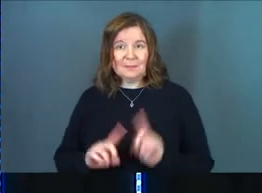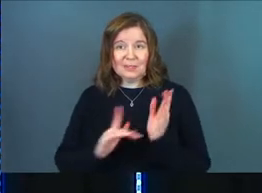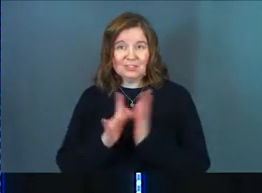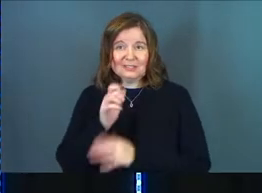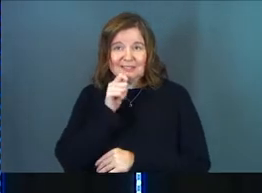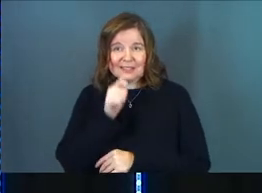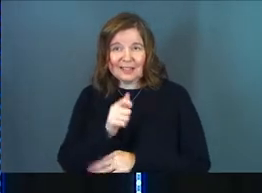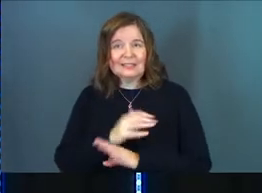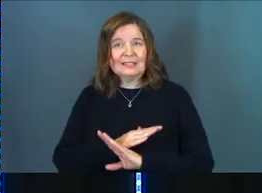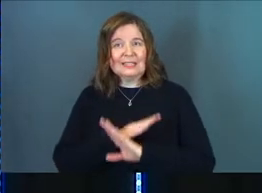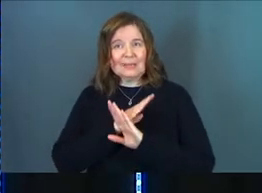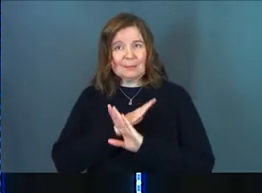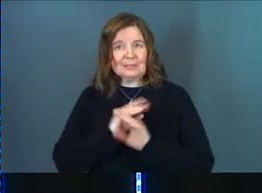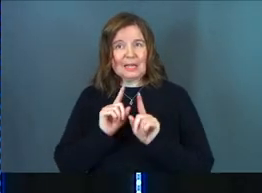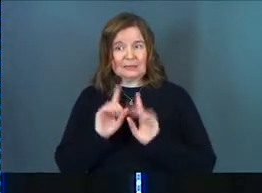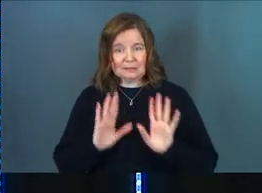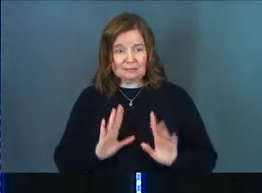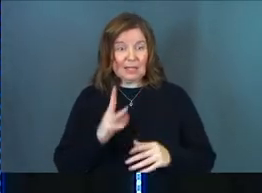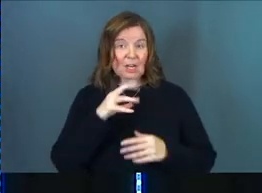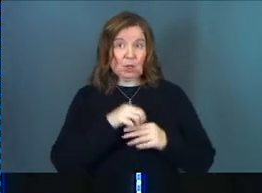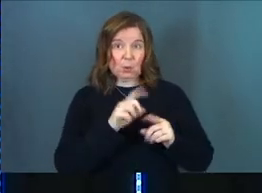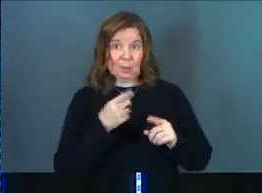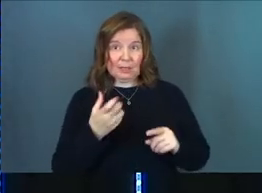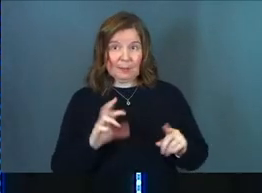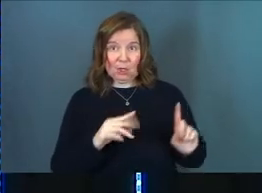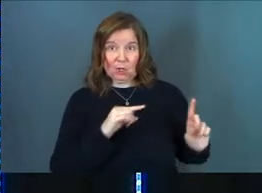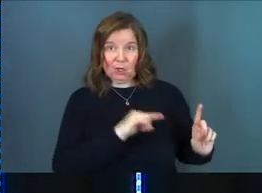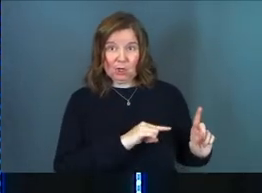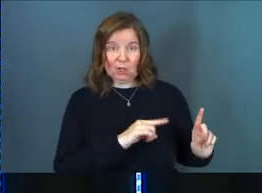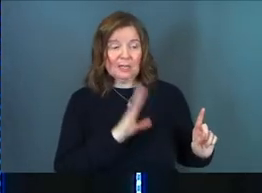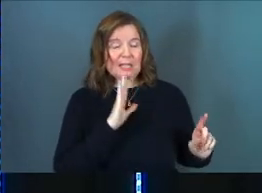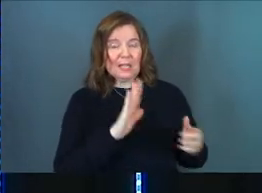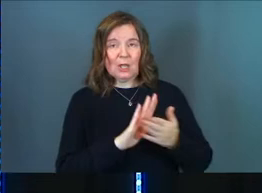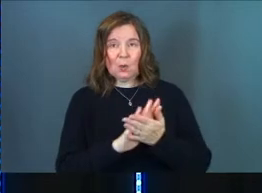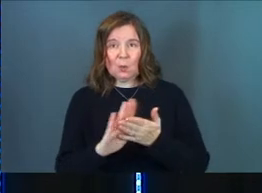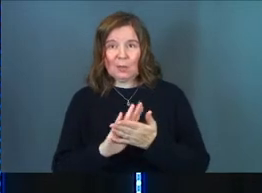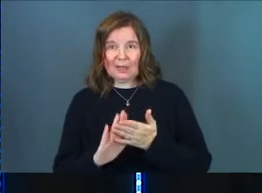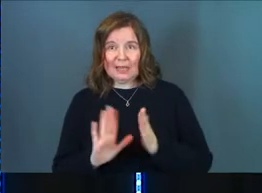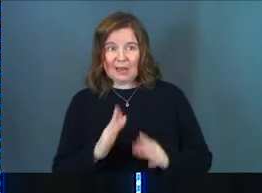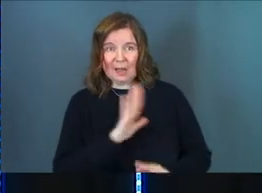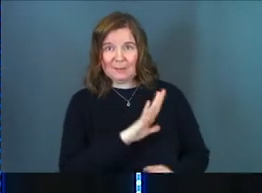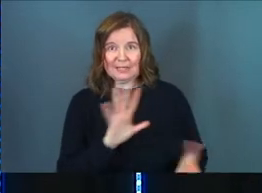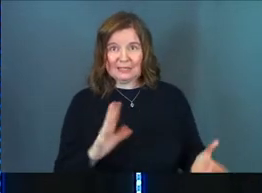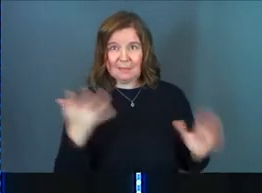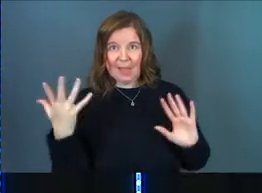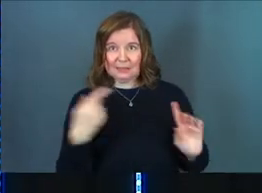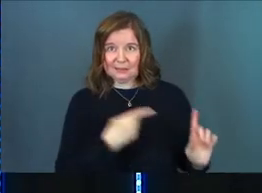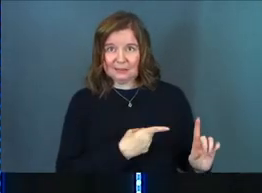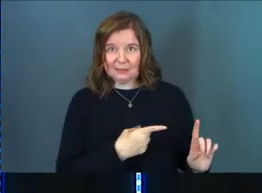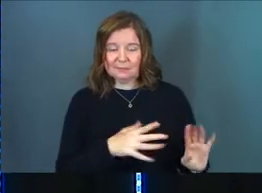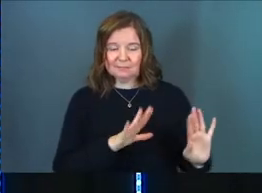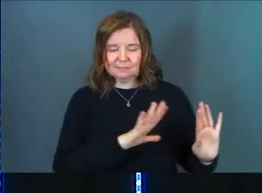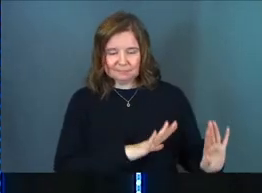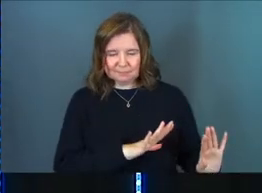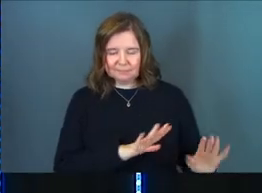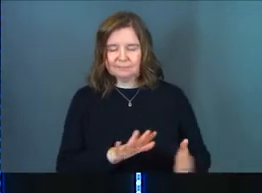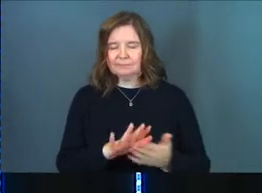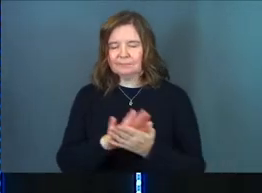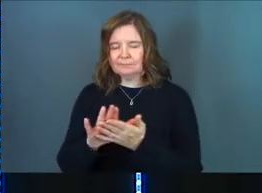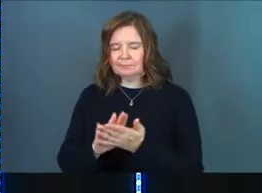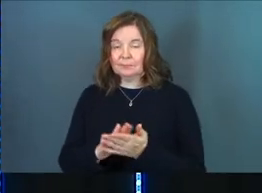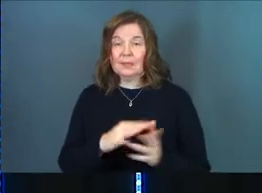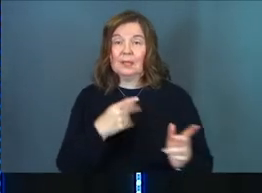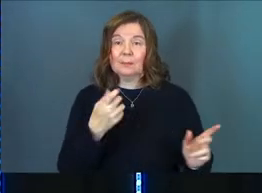But he's protecting his disciples, including Peter. He's going to clean up Peter's mess right now.